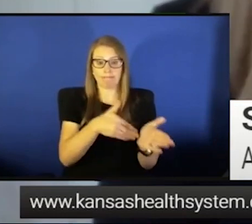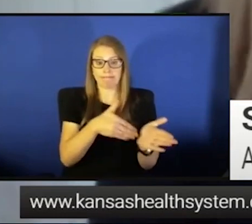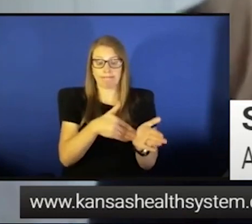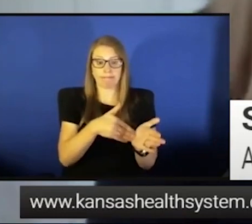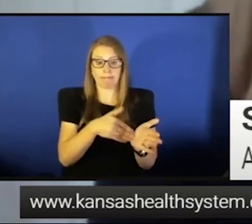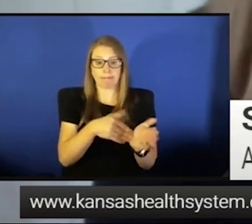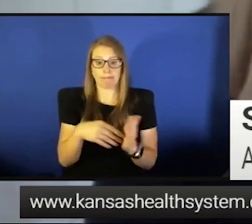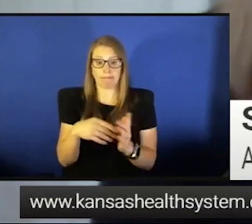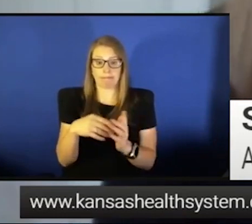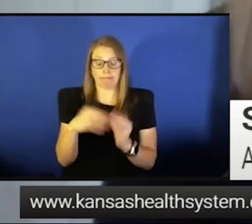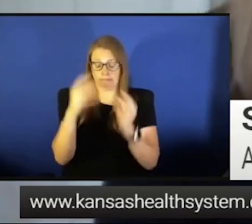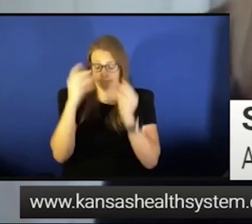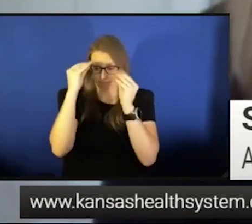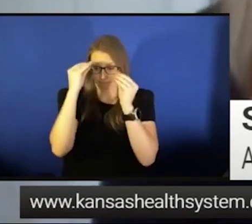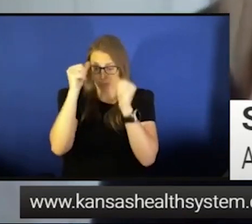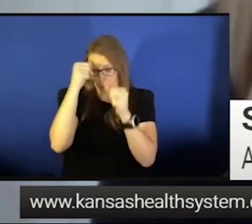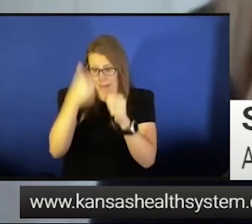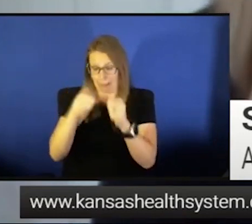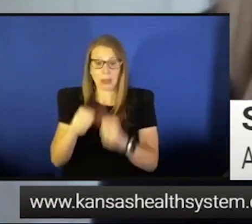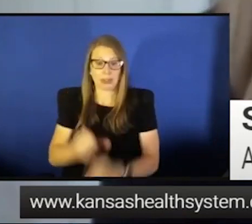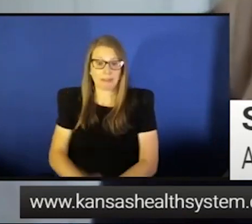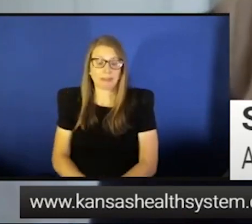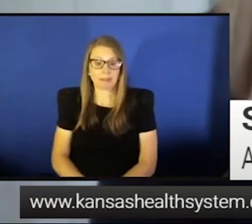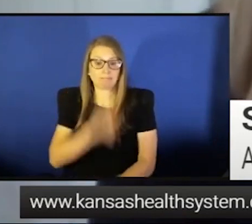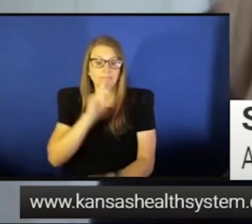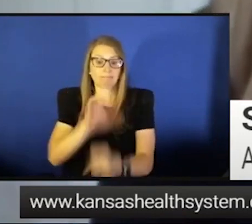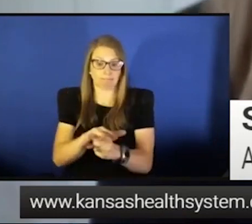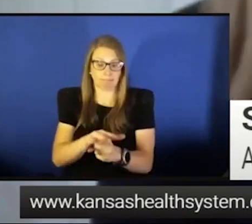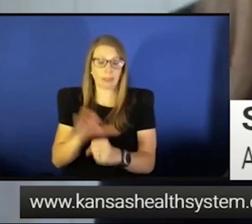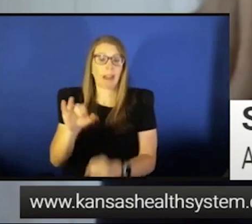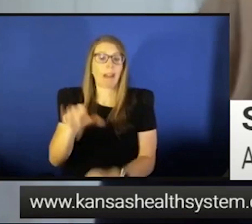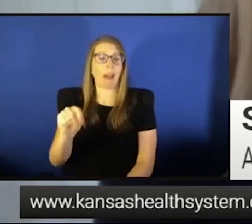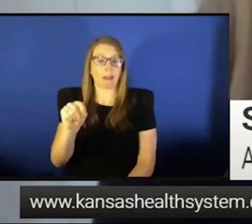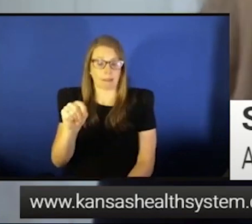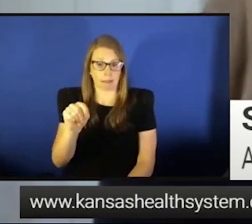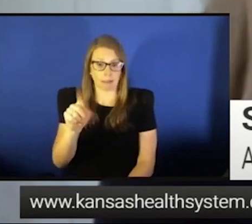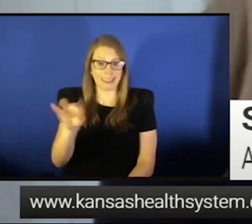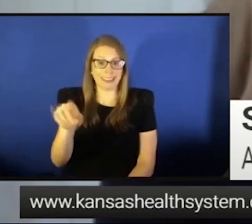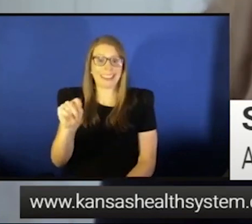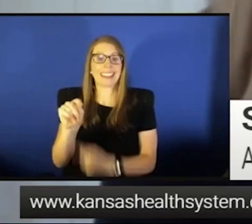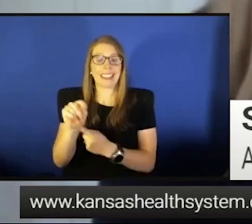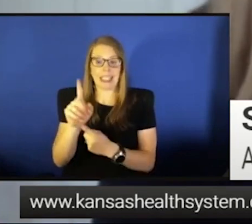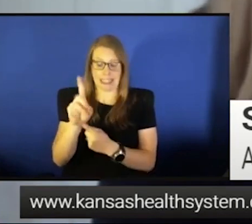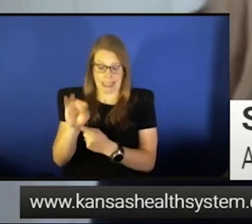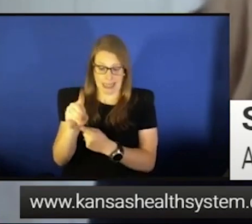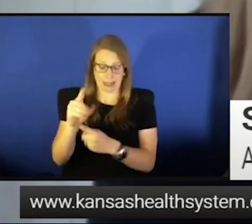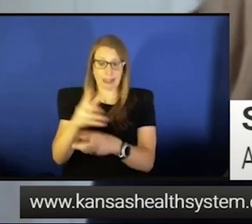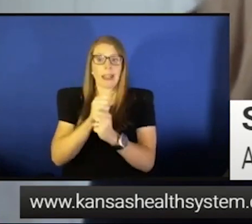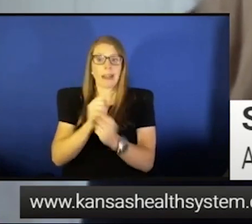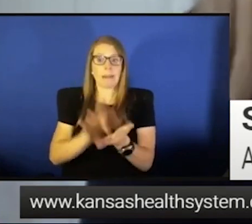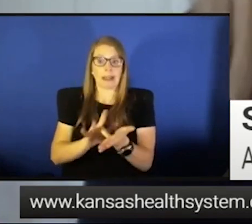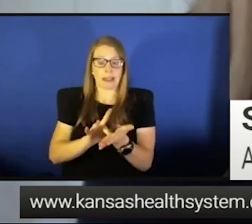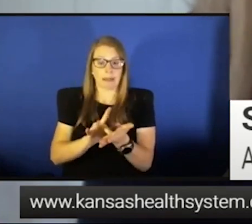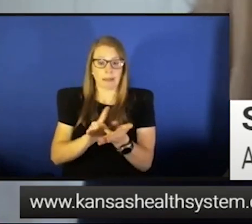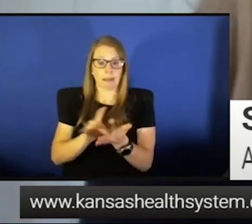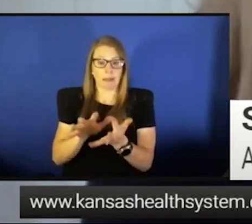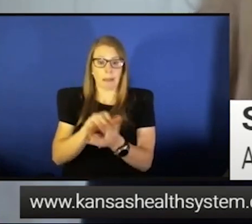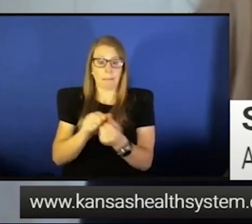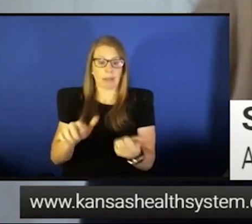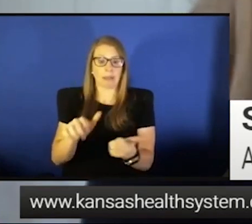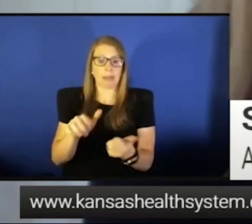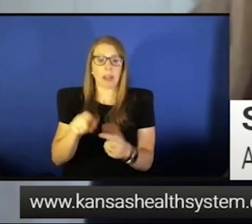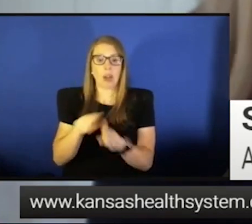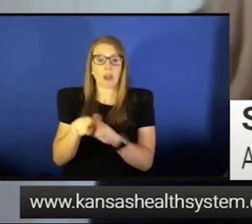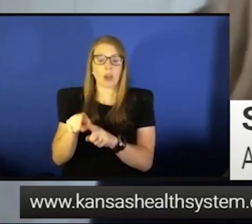words were ringing in my ears. They confirmed the clot. She did get the clot busting drug and also had a clot retrieval